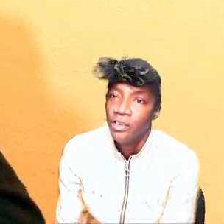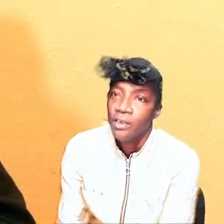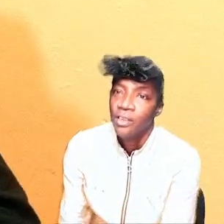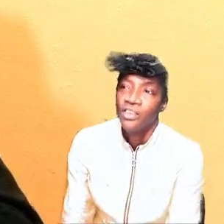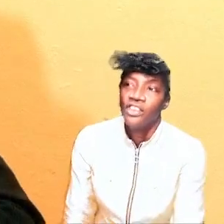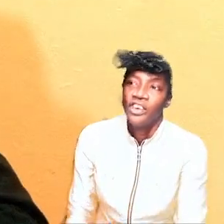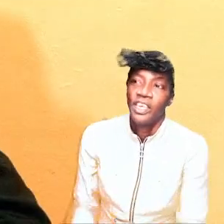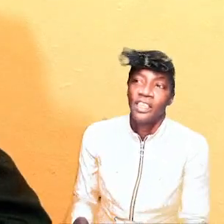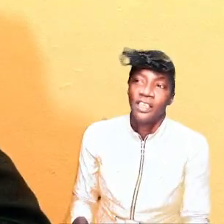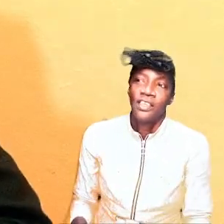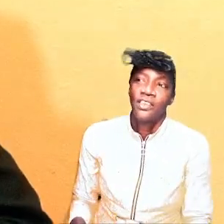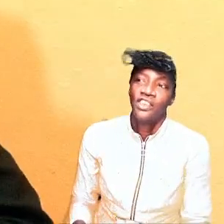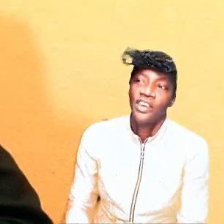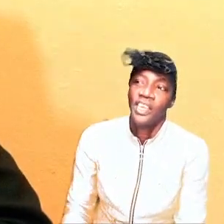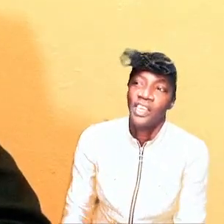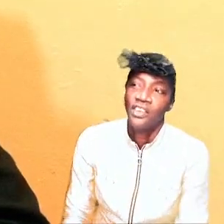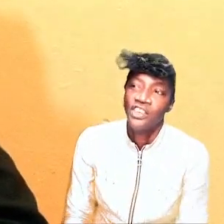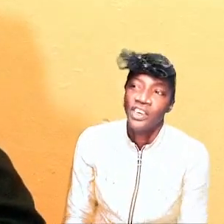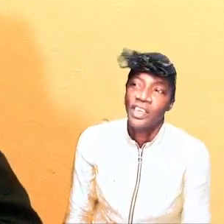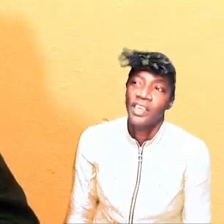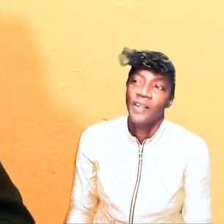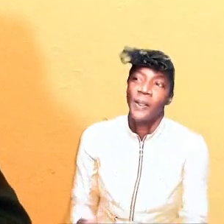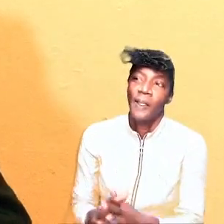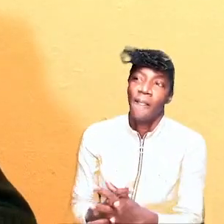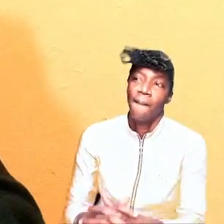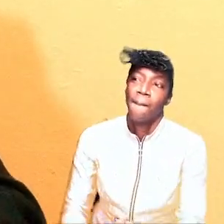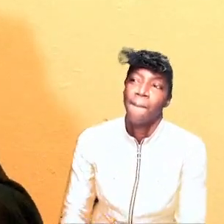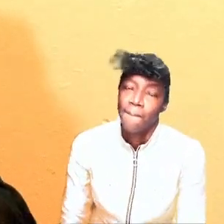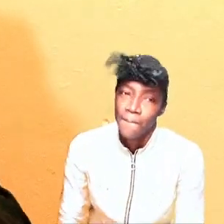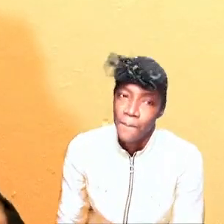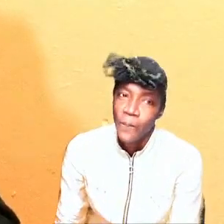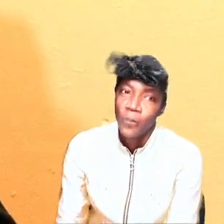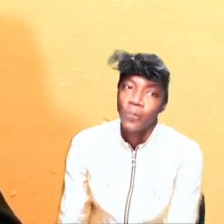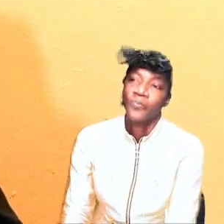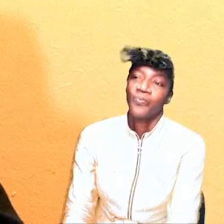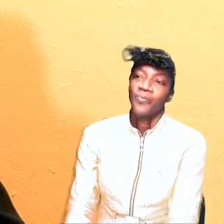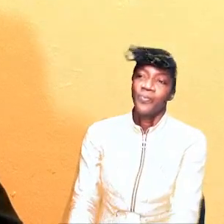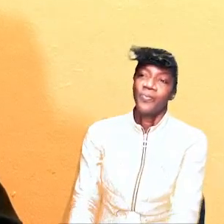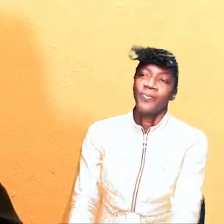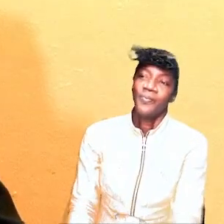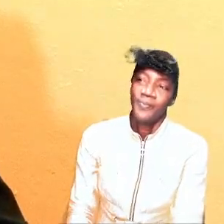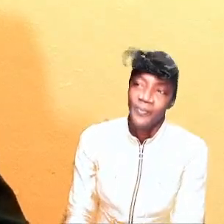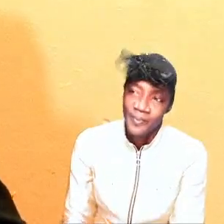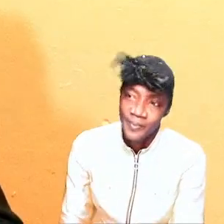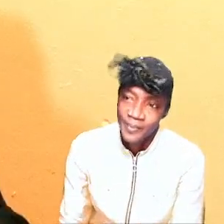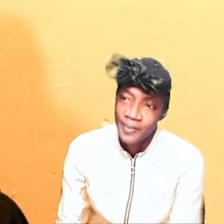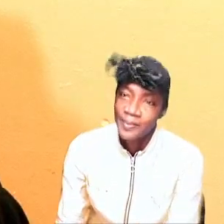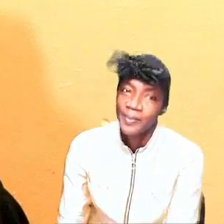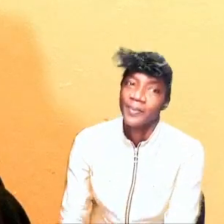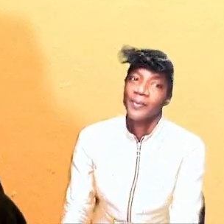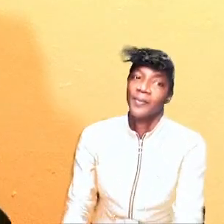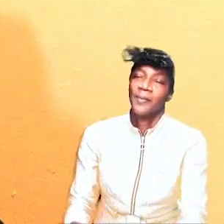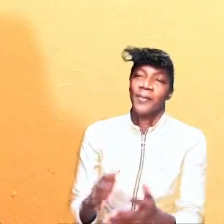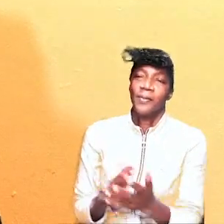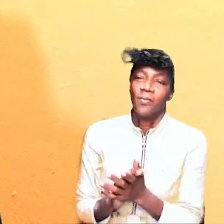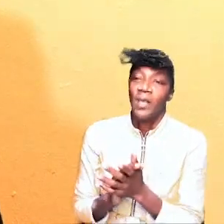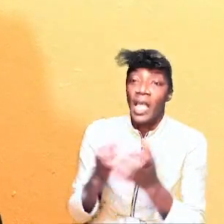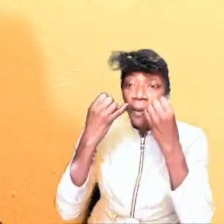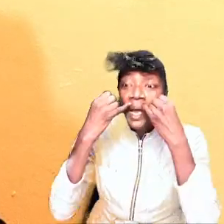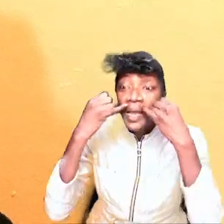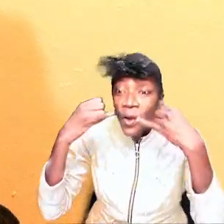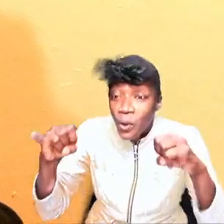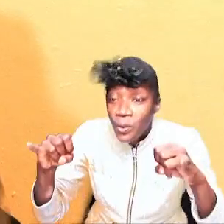God bless you. God richly bless you. And have a prosperous rest of the week. By way of